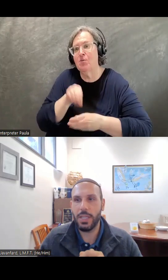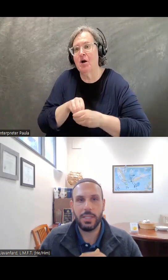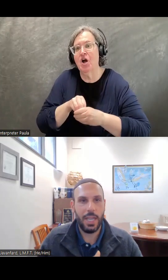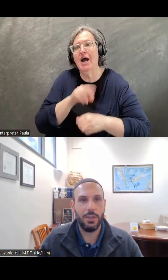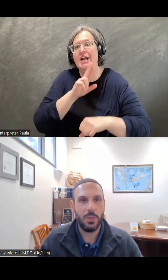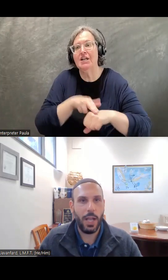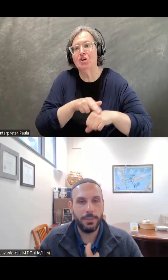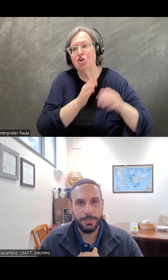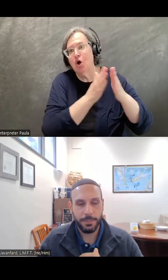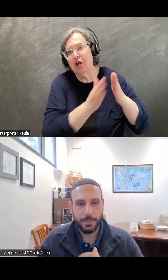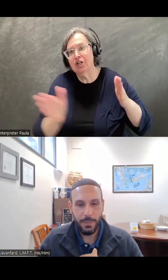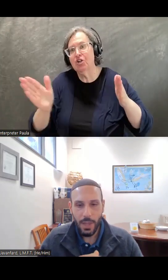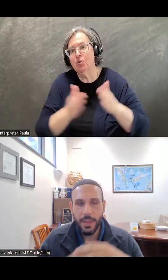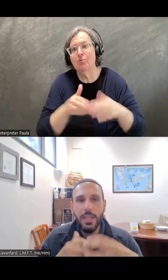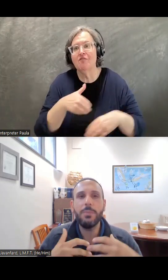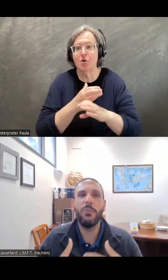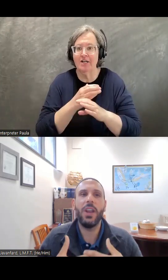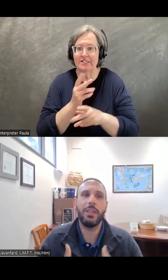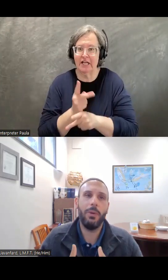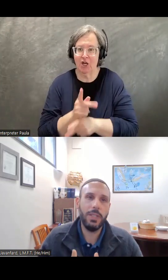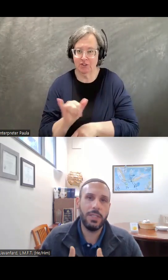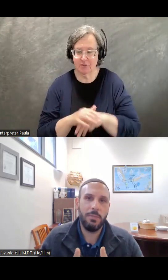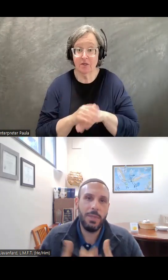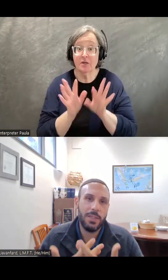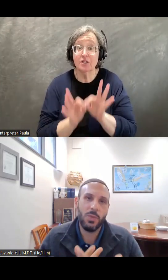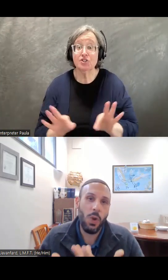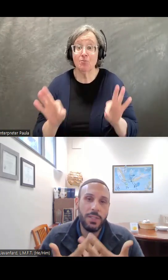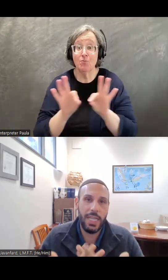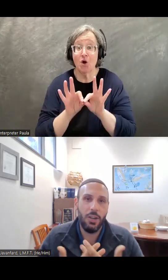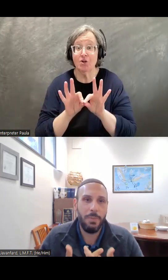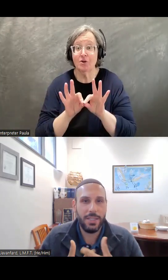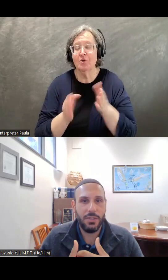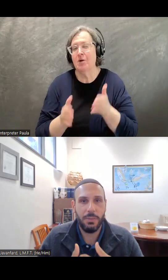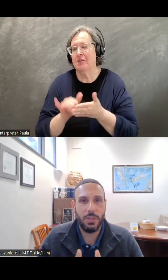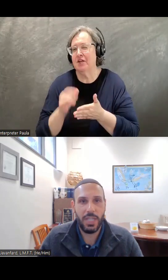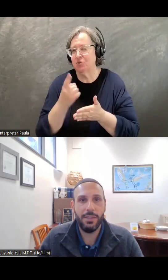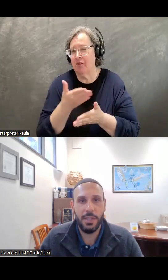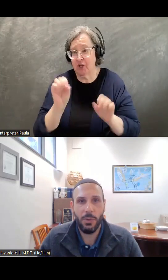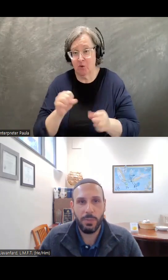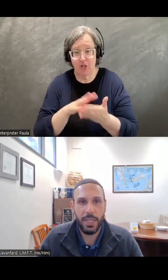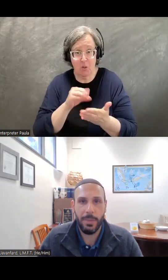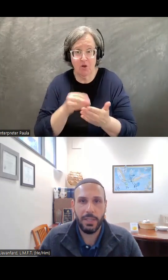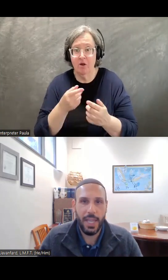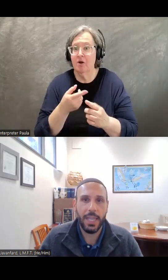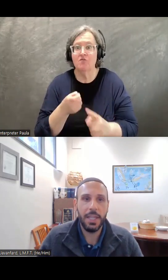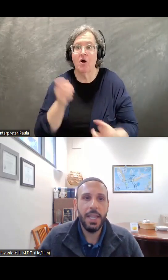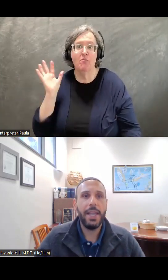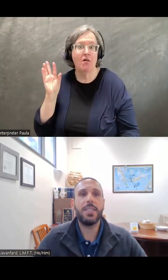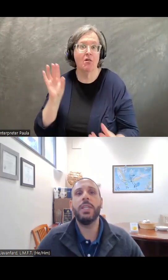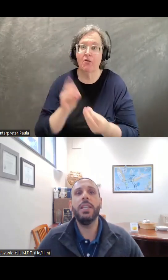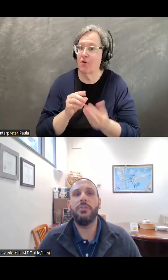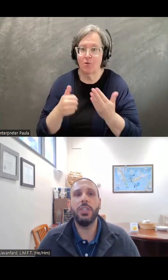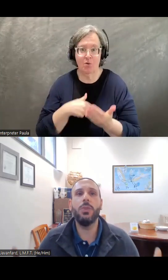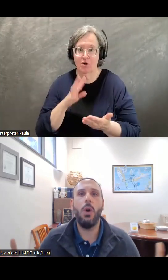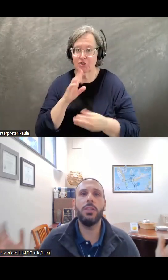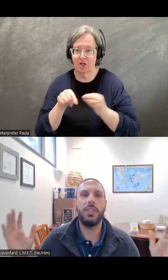continuum of crisis care as well. I think what's very important, and maybe this is one take-home message from the totality of what we're speaking about today, is